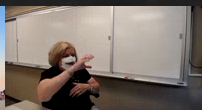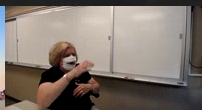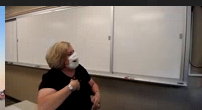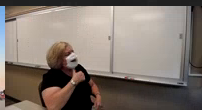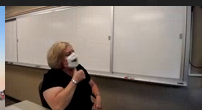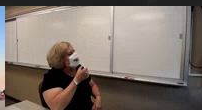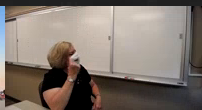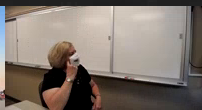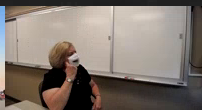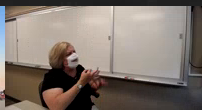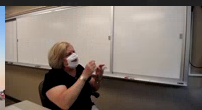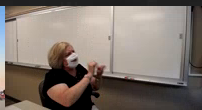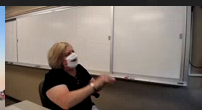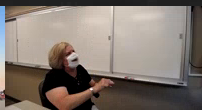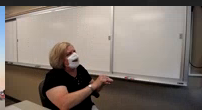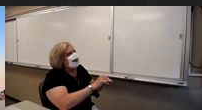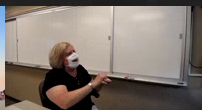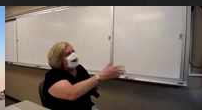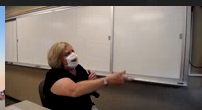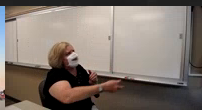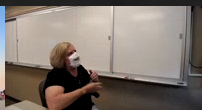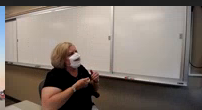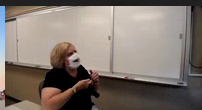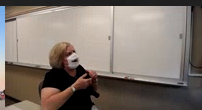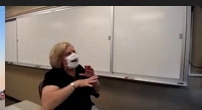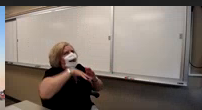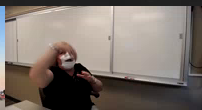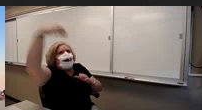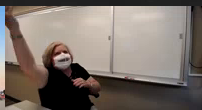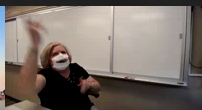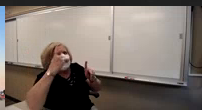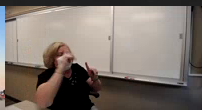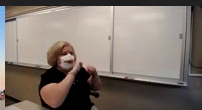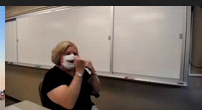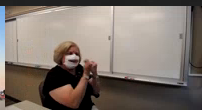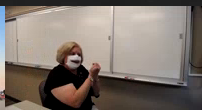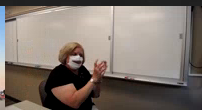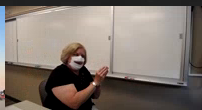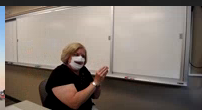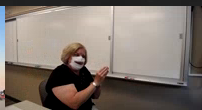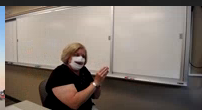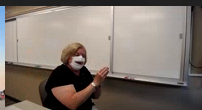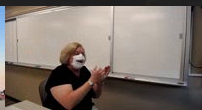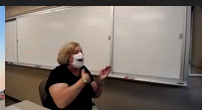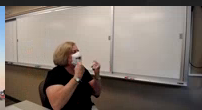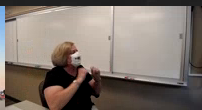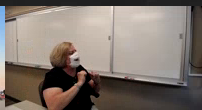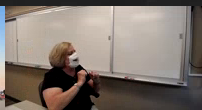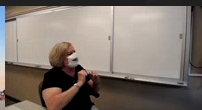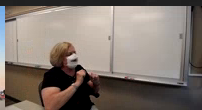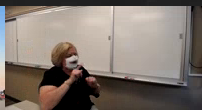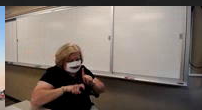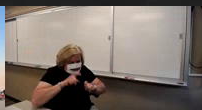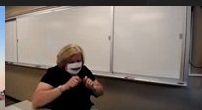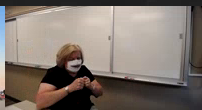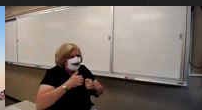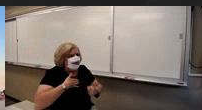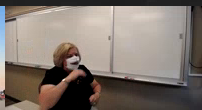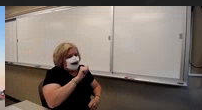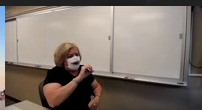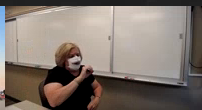I don't know if you can invite external people to a team. I was trying to test it with my AOL,